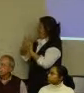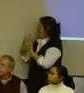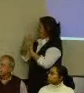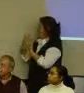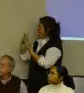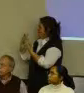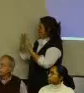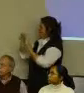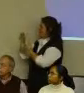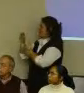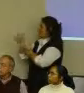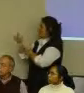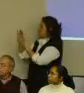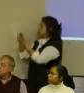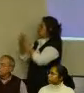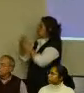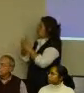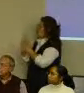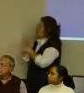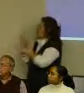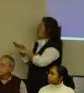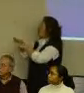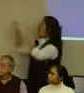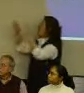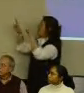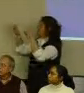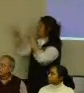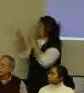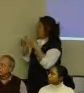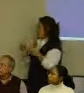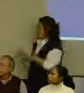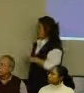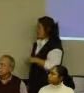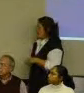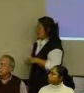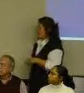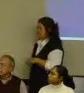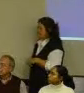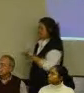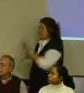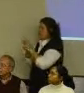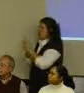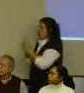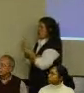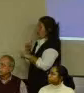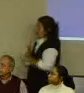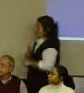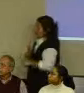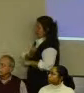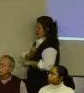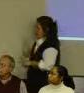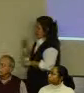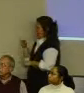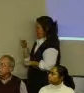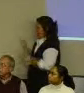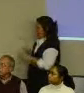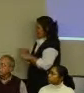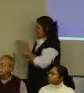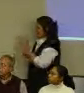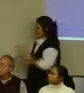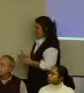communities, and we want to be open. And also, I'm not the only IT specialist.